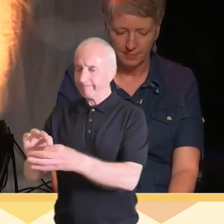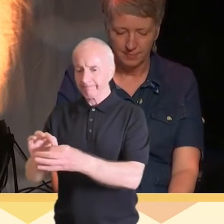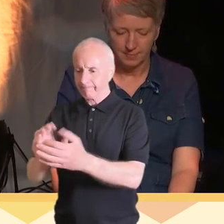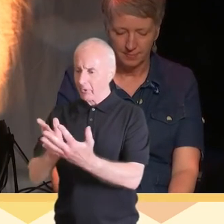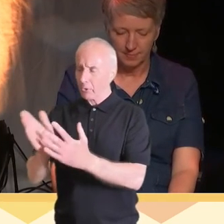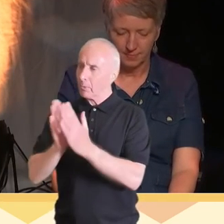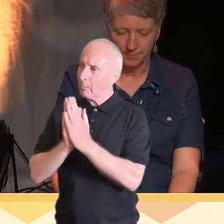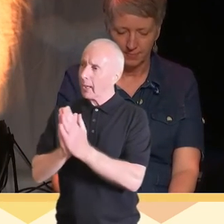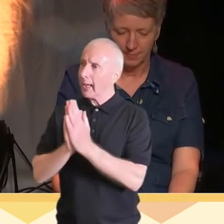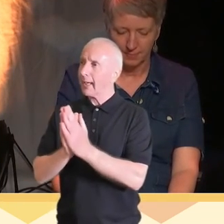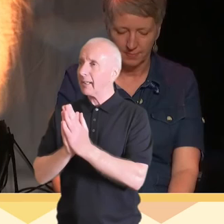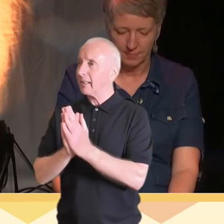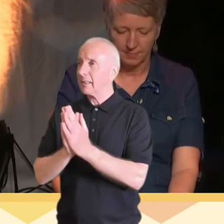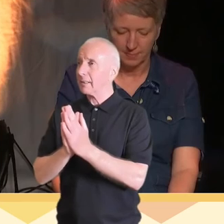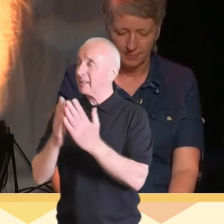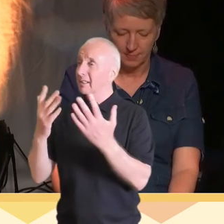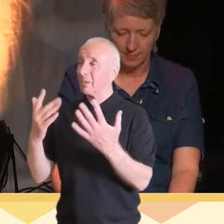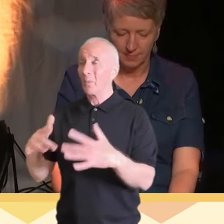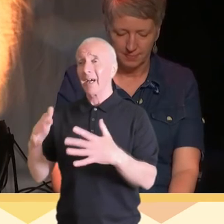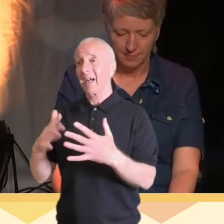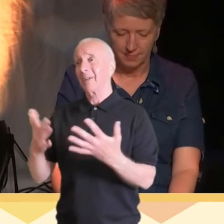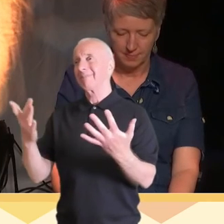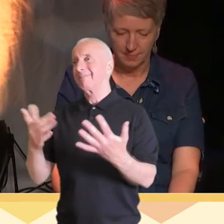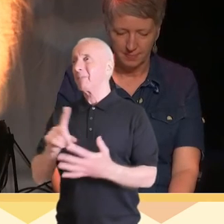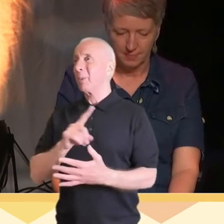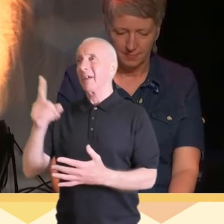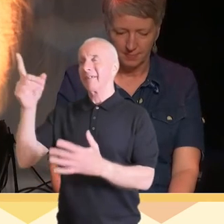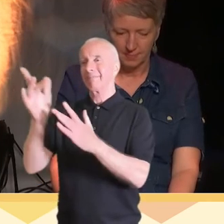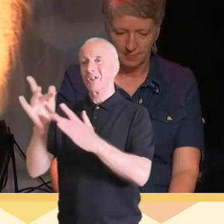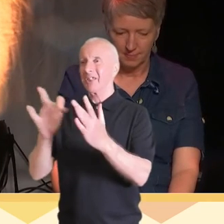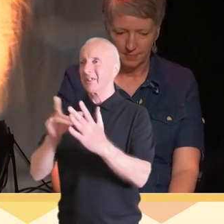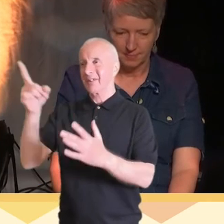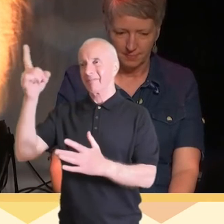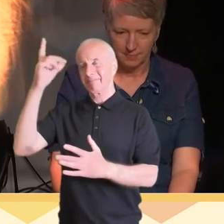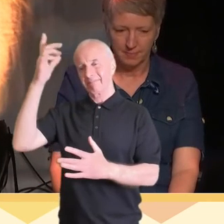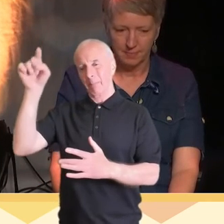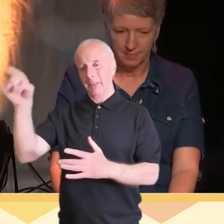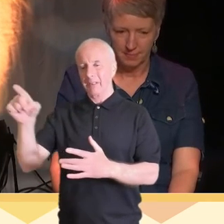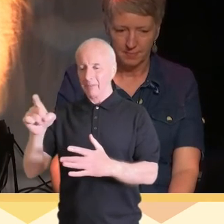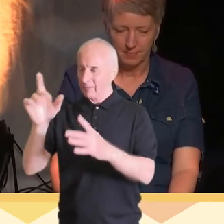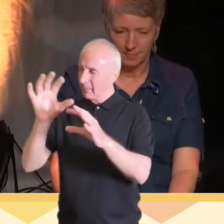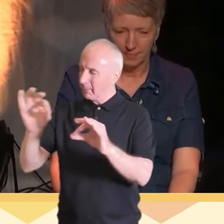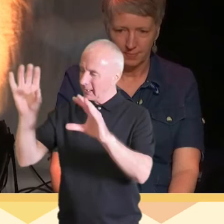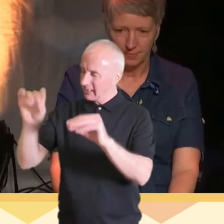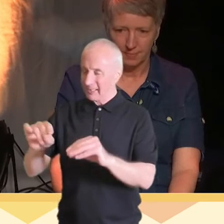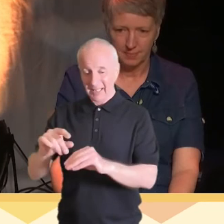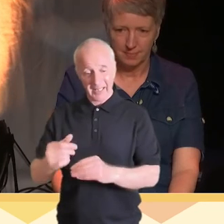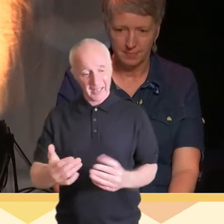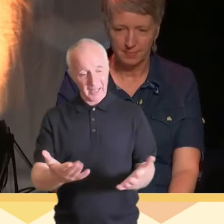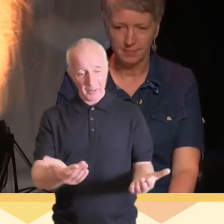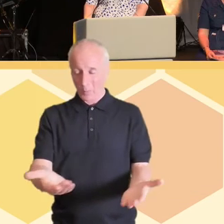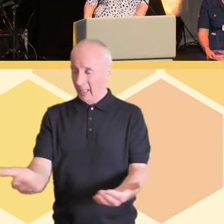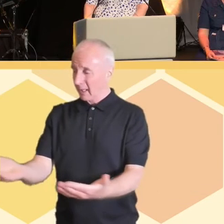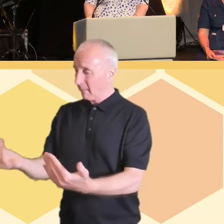And this is because we love Jesus. And Jesus is the Prince of Peace, and he welcomes the stranger. And I just want to say